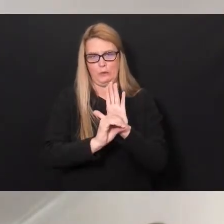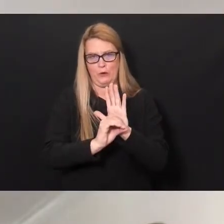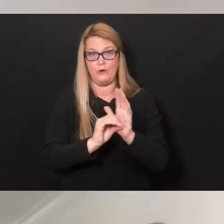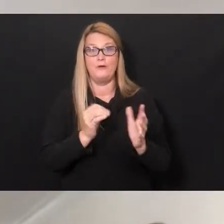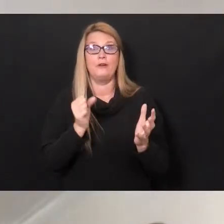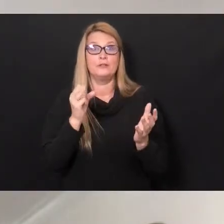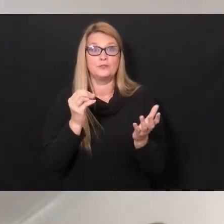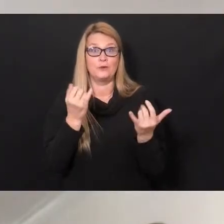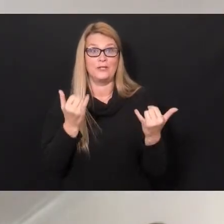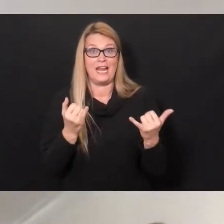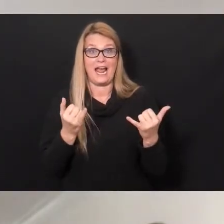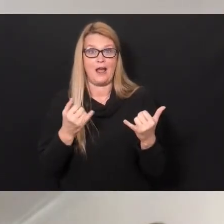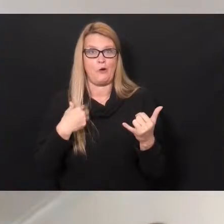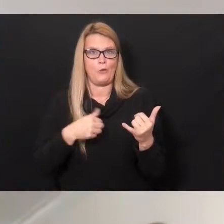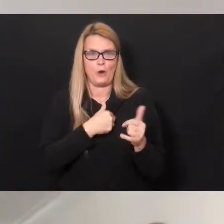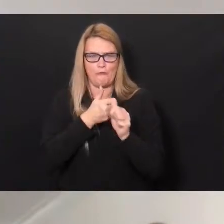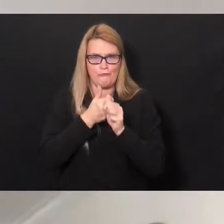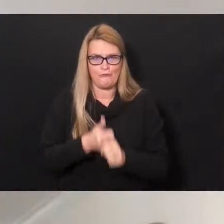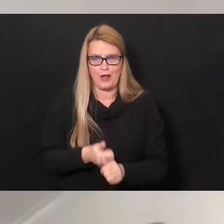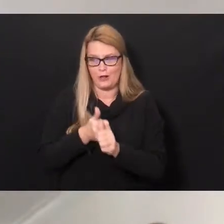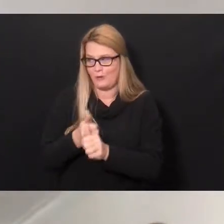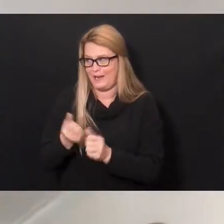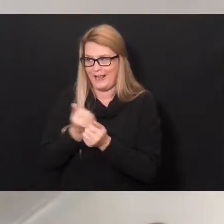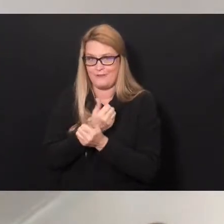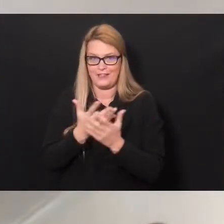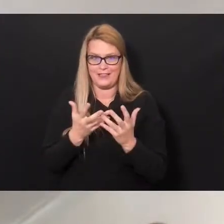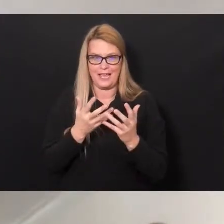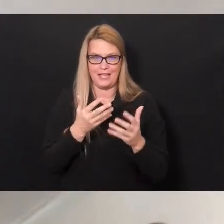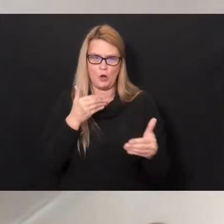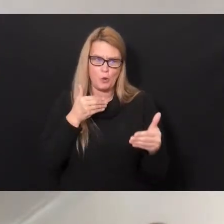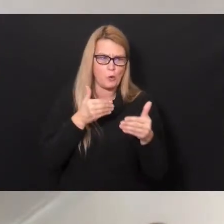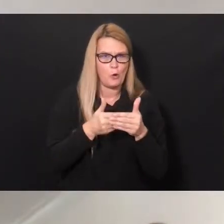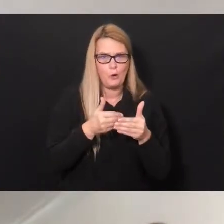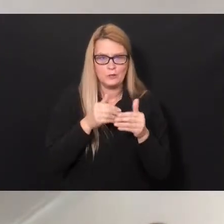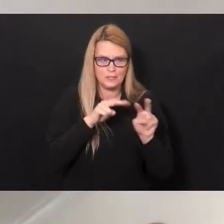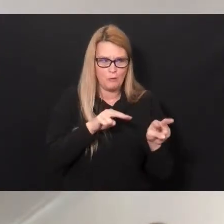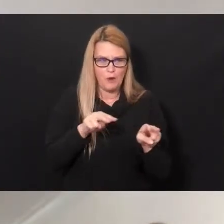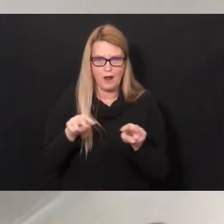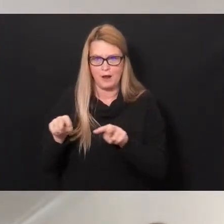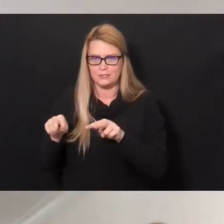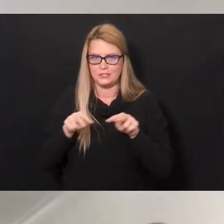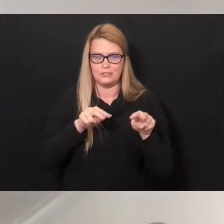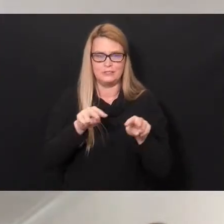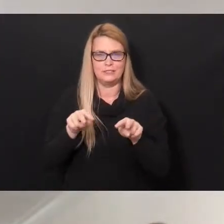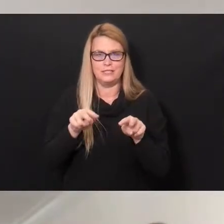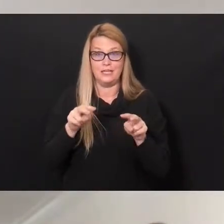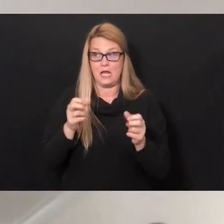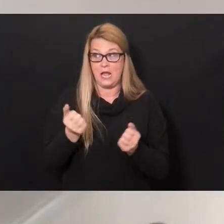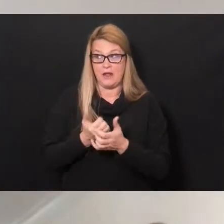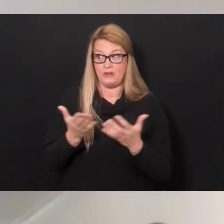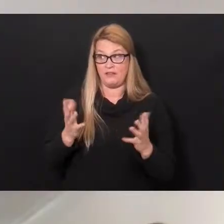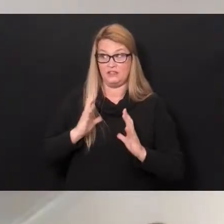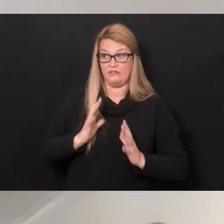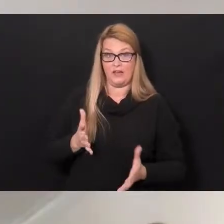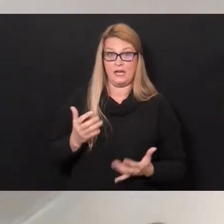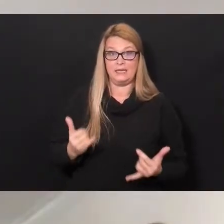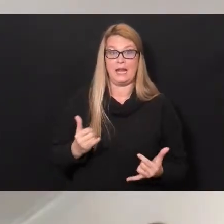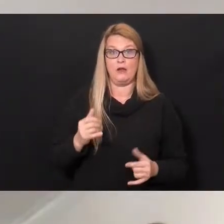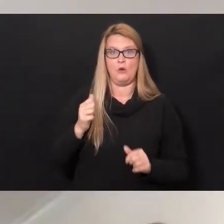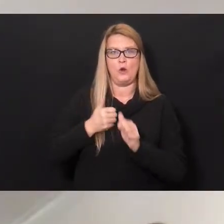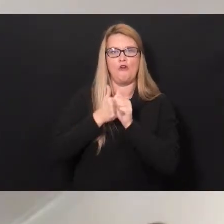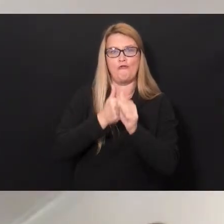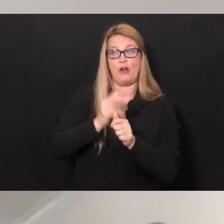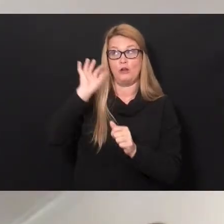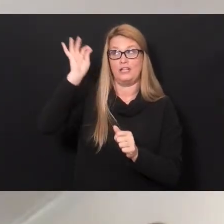as we're watching this person very closely. They are doing fine. And as we look at our federal guidance, this is